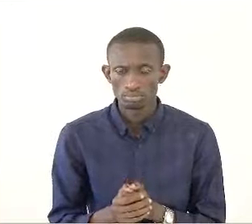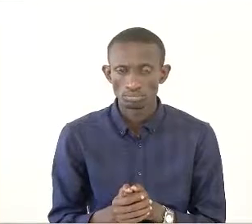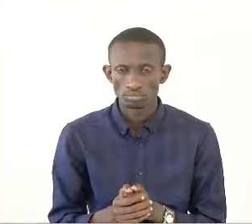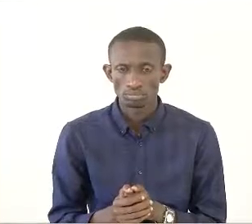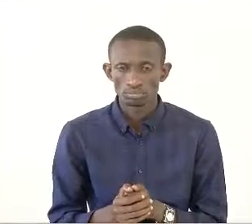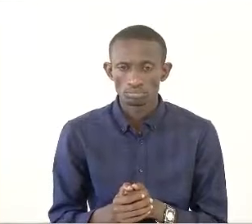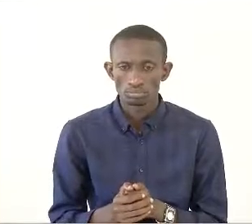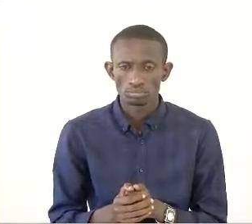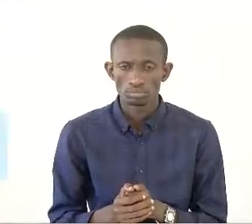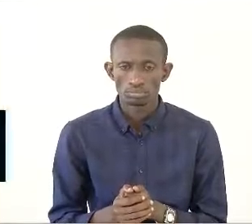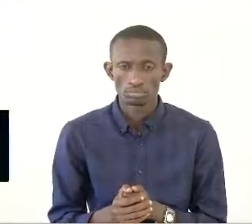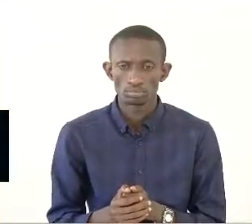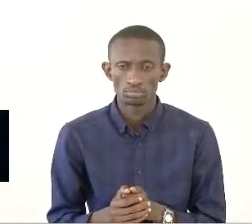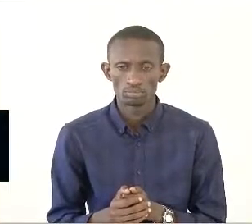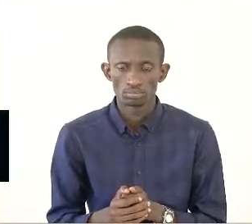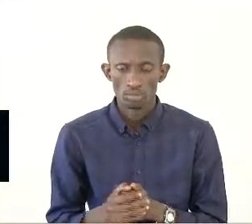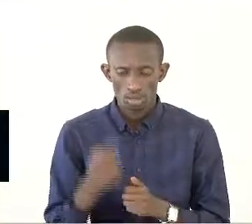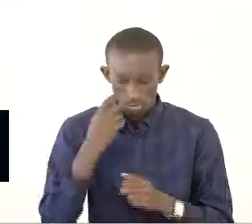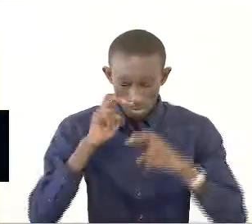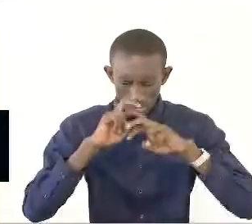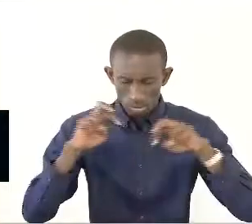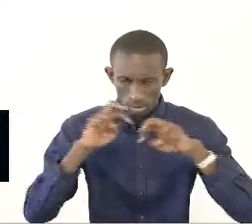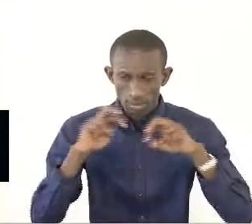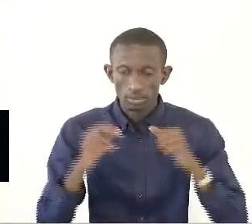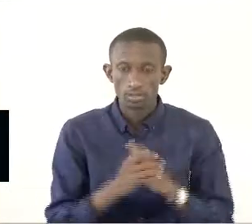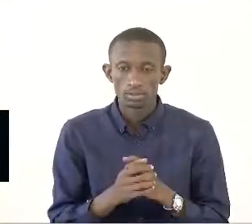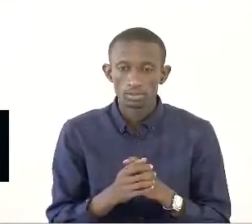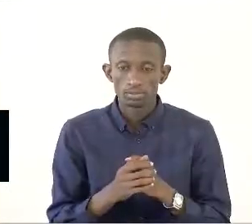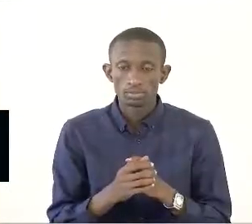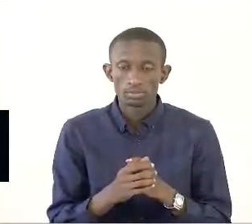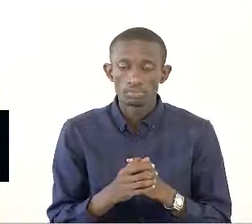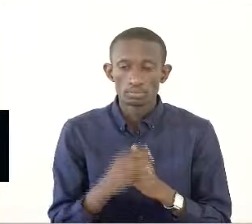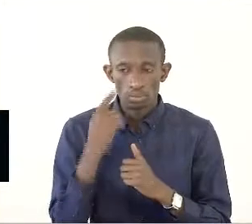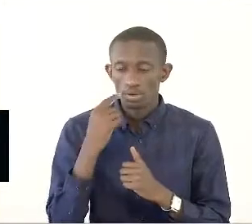I have there. And then I find this is going out to be